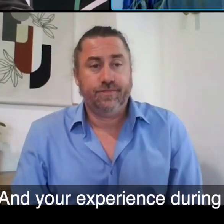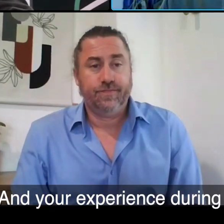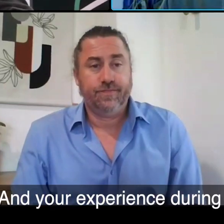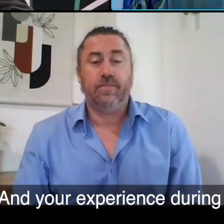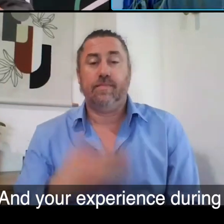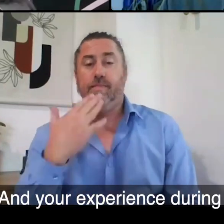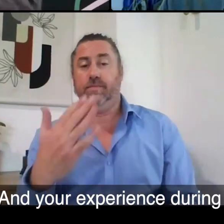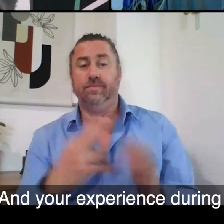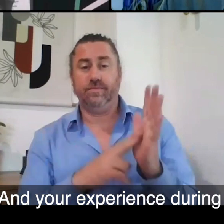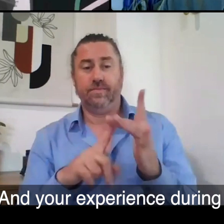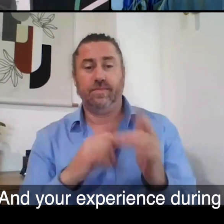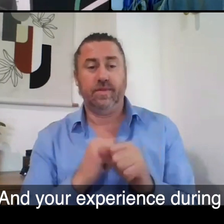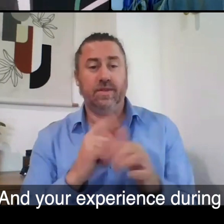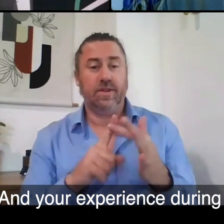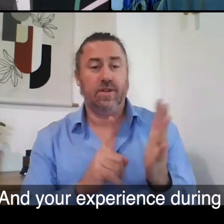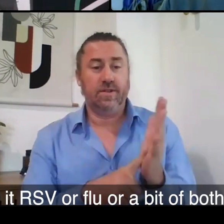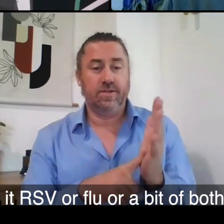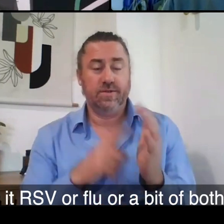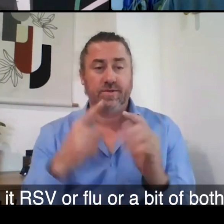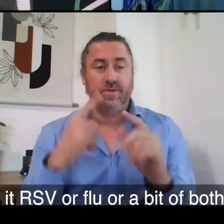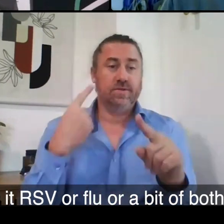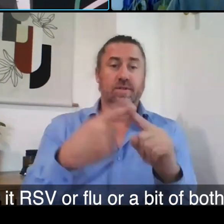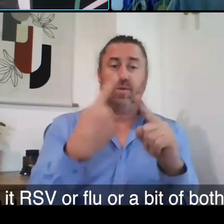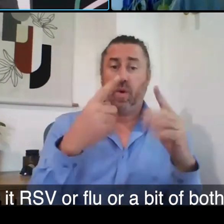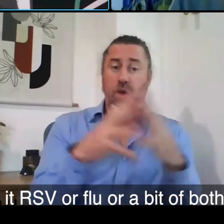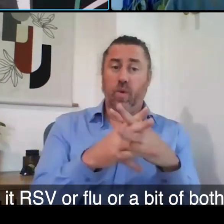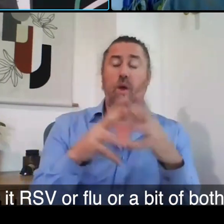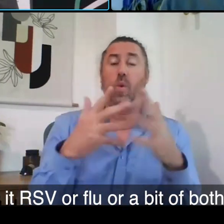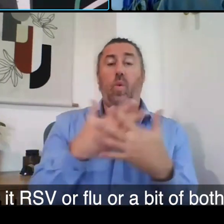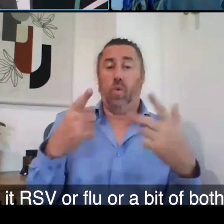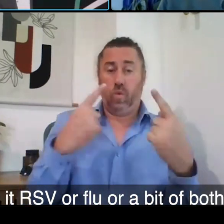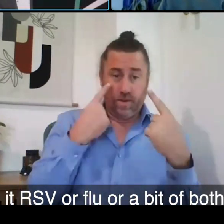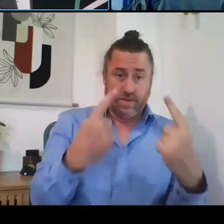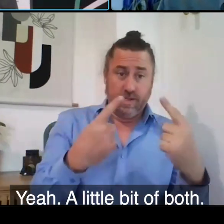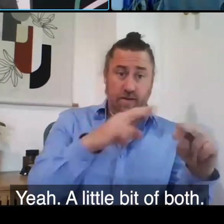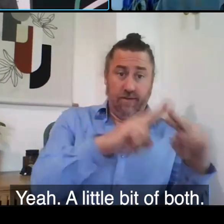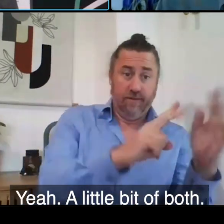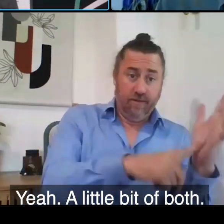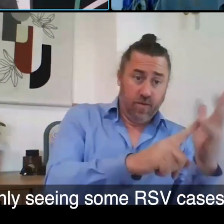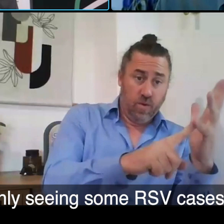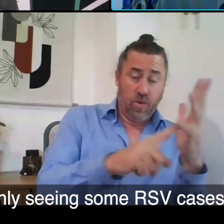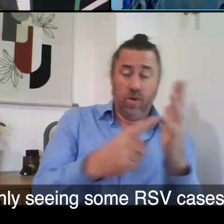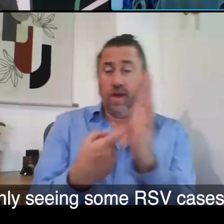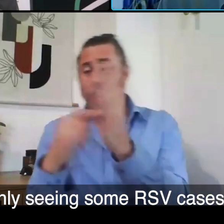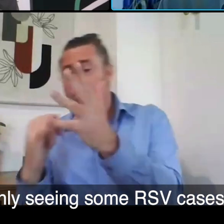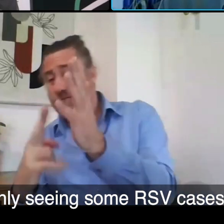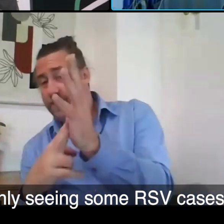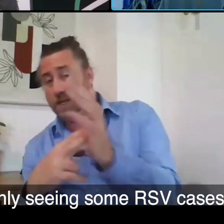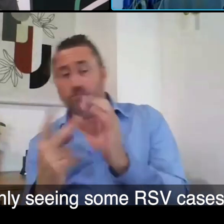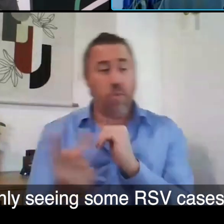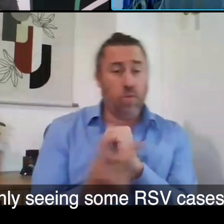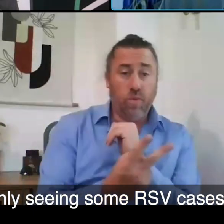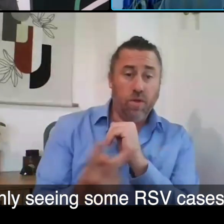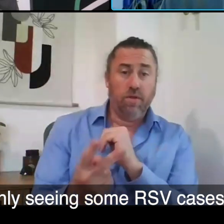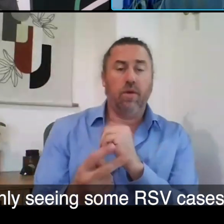Thanks, Nigel. And your experience during the last week, was it RSV or flu or a bit of both? Yeah, a little bit of both. We're certainly seeing